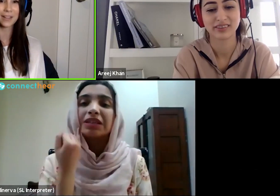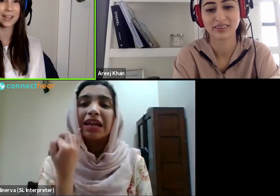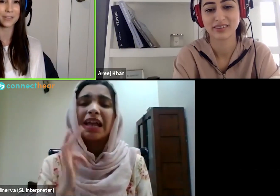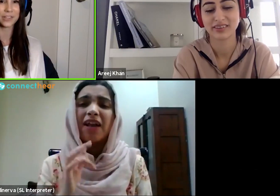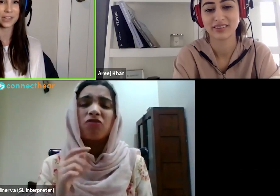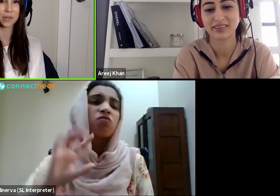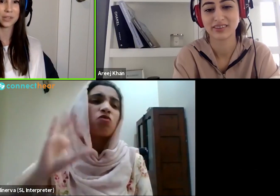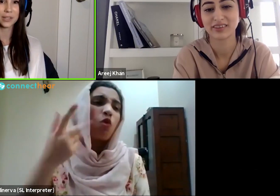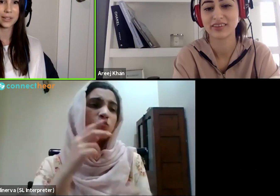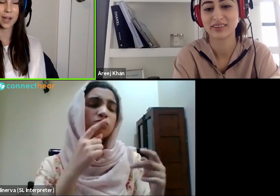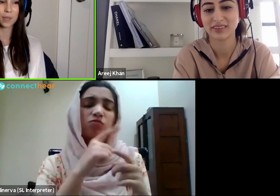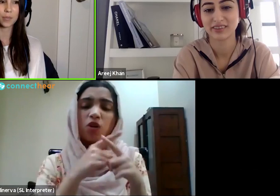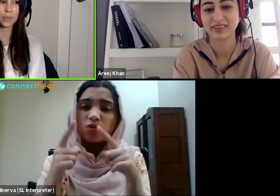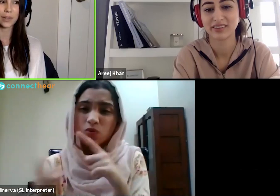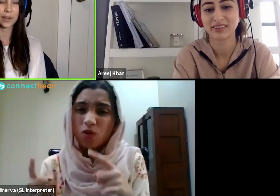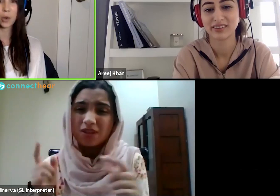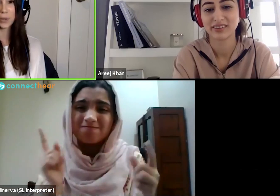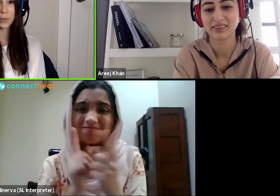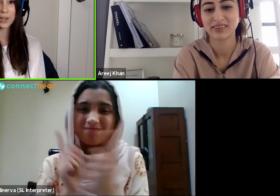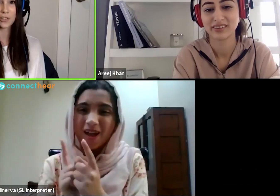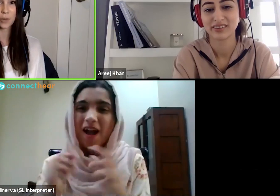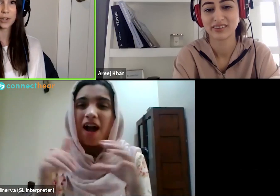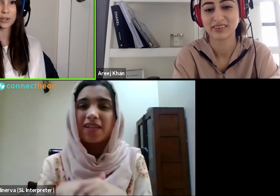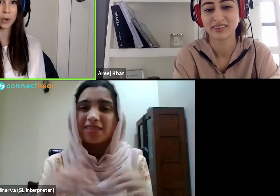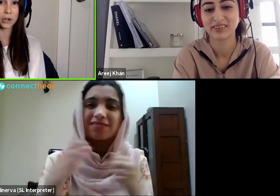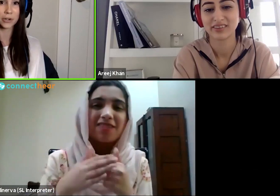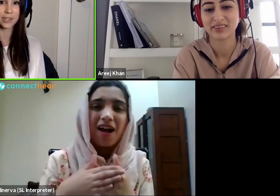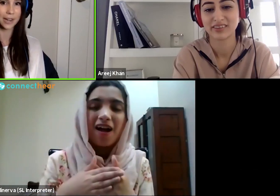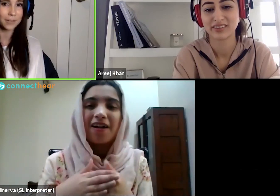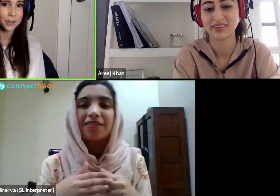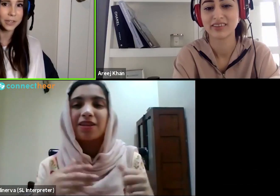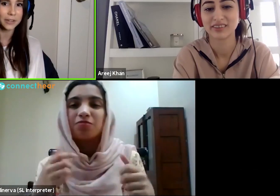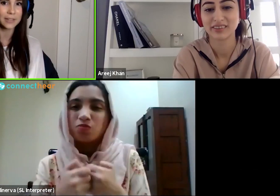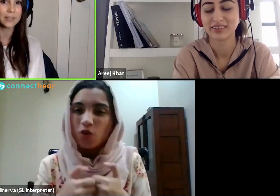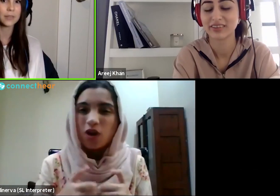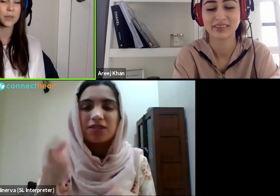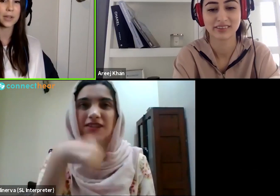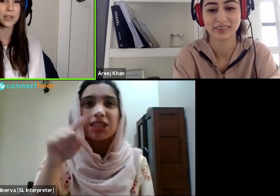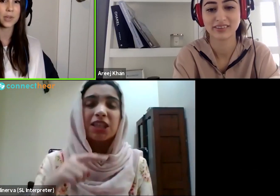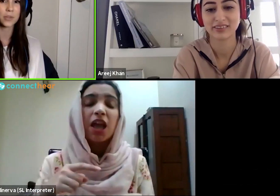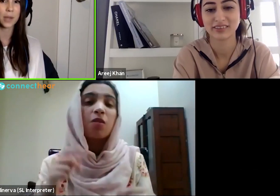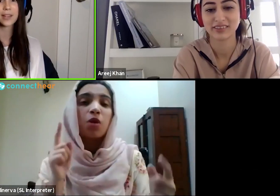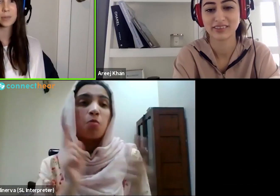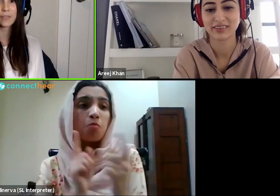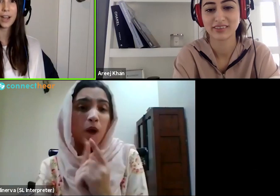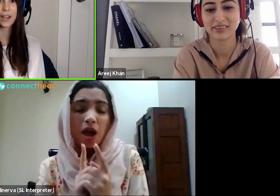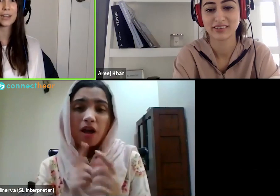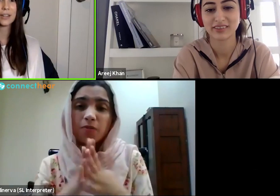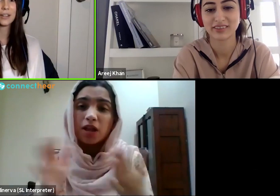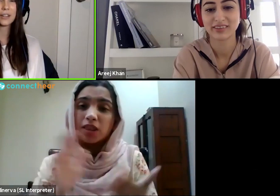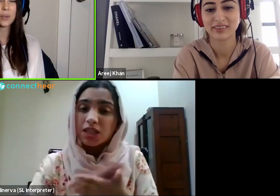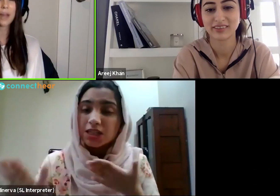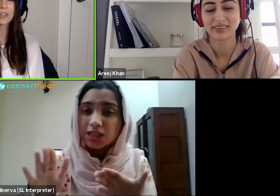to advocate yourself in all types of relationship, whether your partner is deaf or hearing or communication modes. But I typically